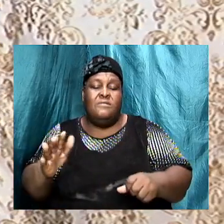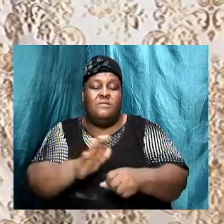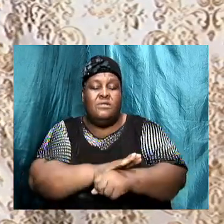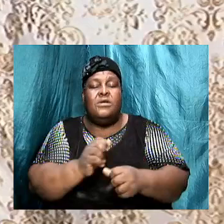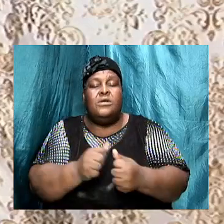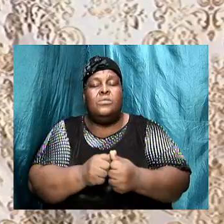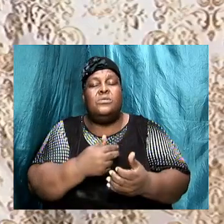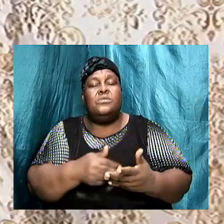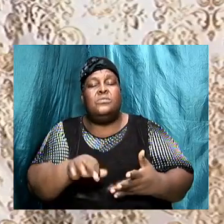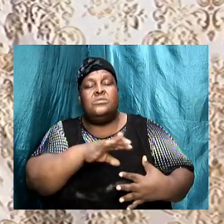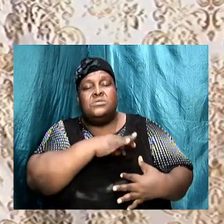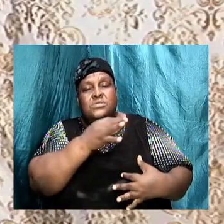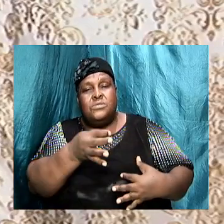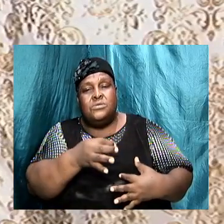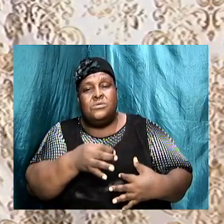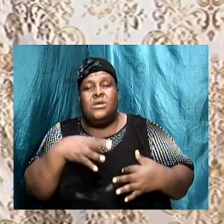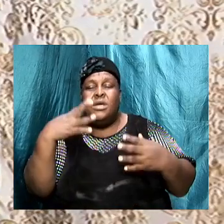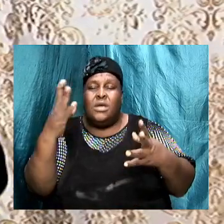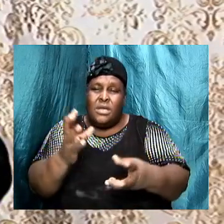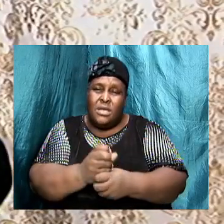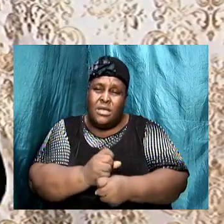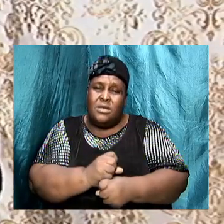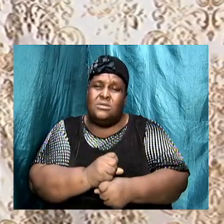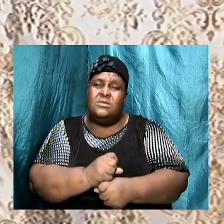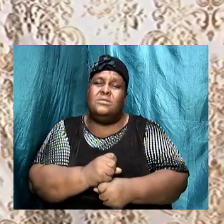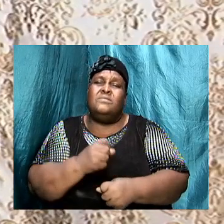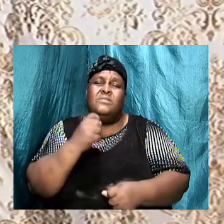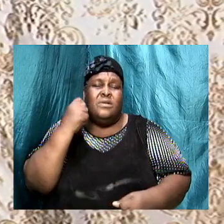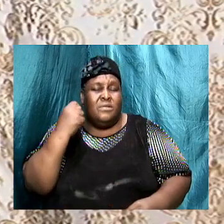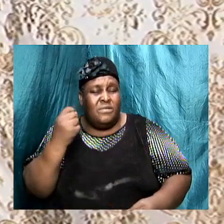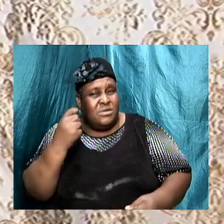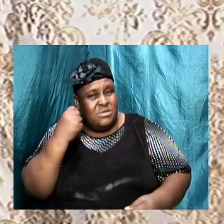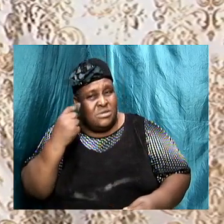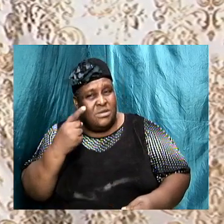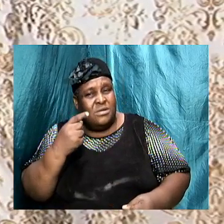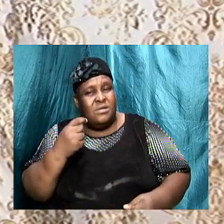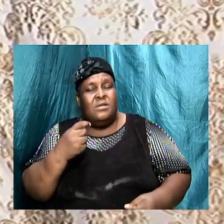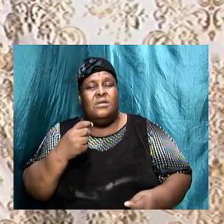an understanding of the doctrine